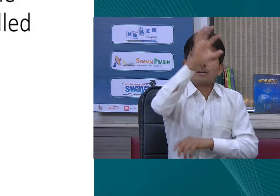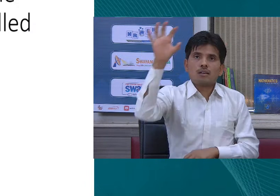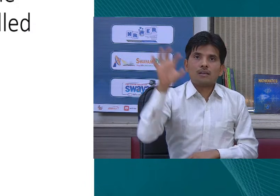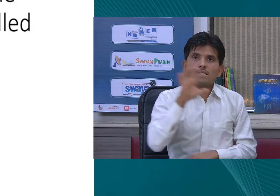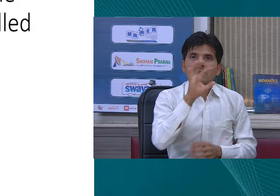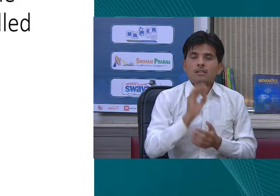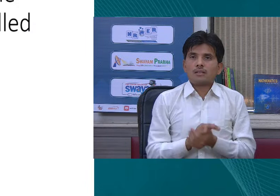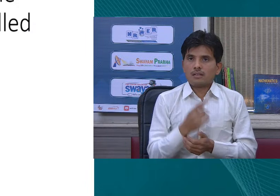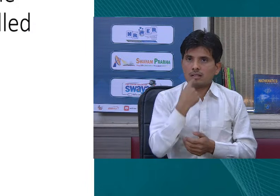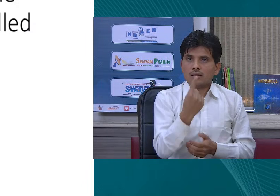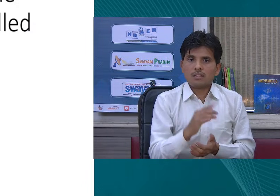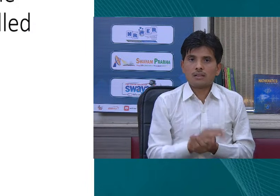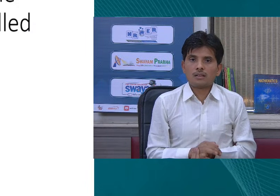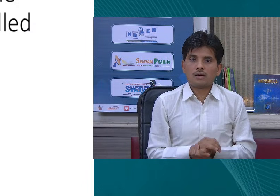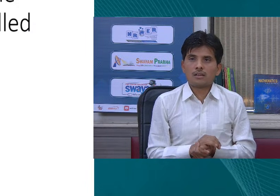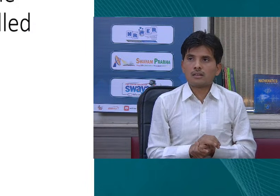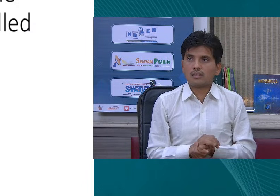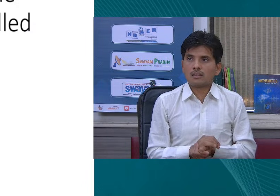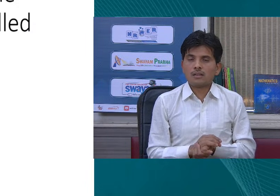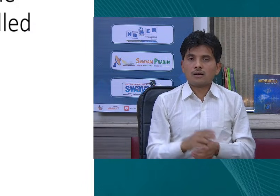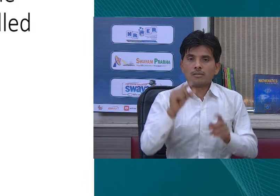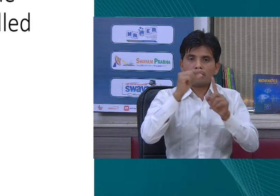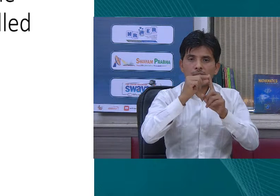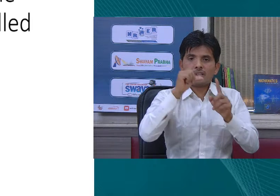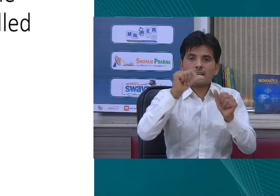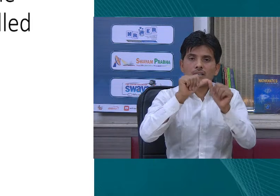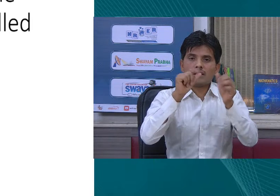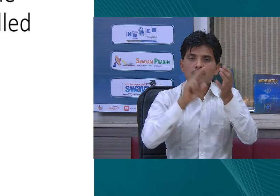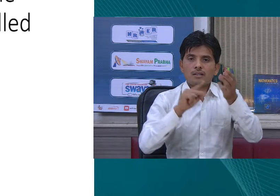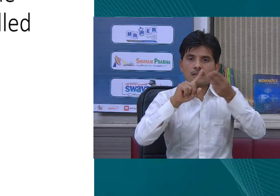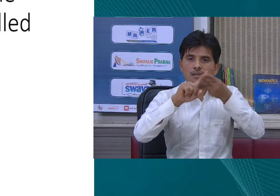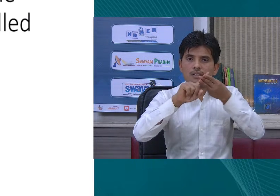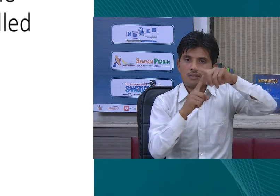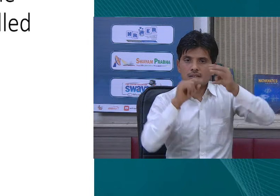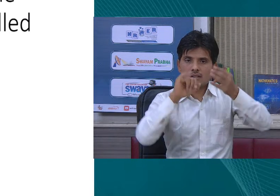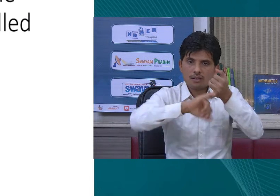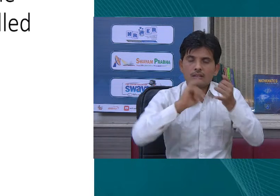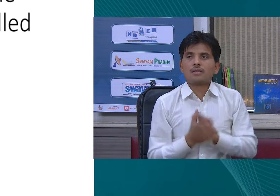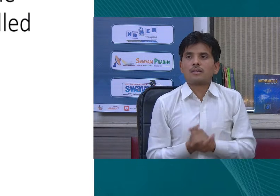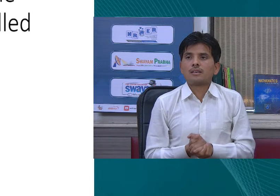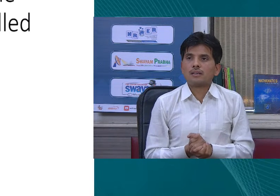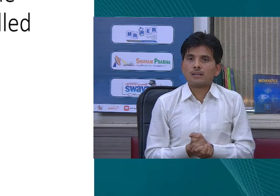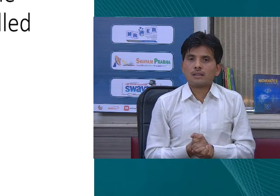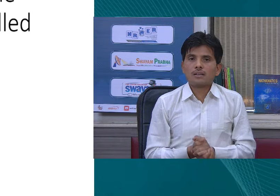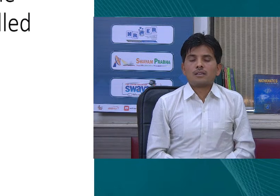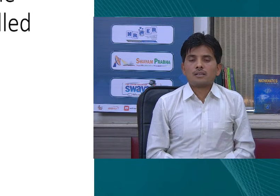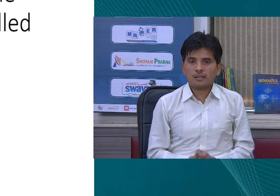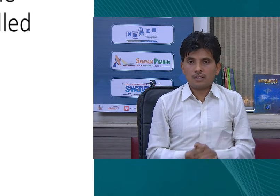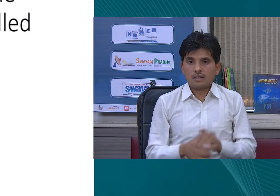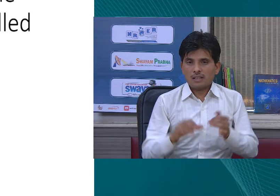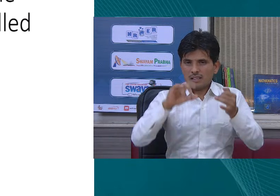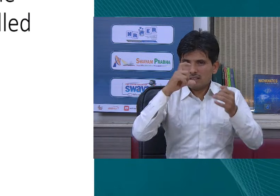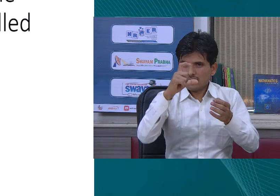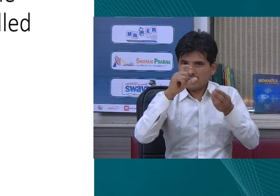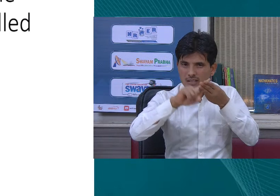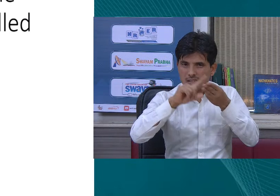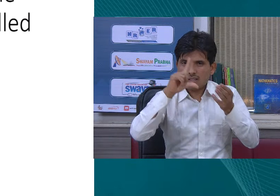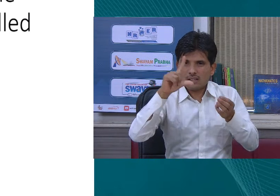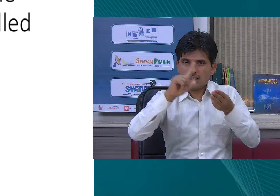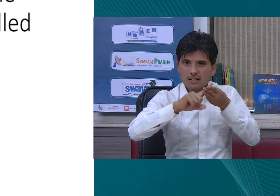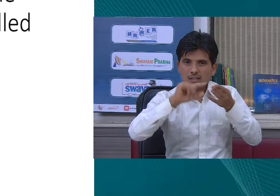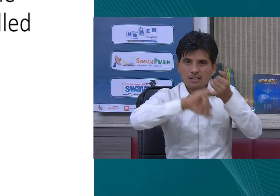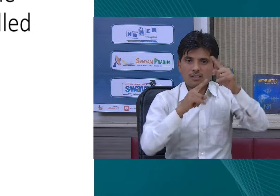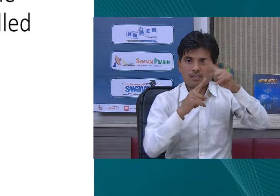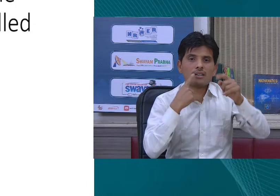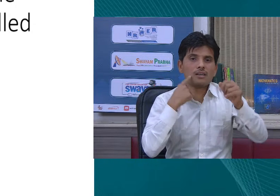in Hindi, planets are known as greh. So those celestial bodies which do not